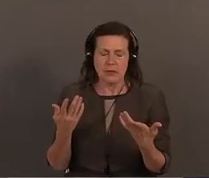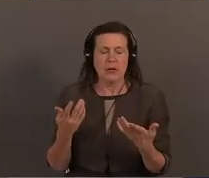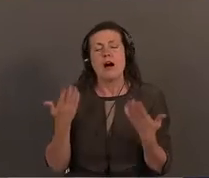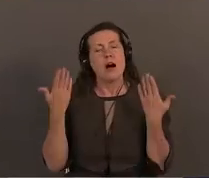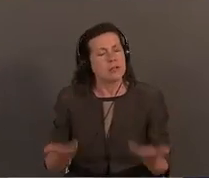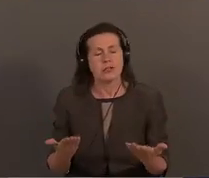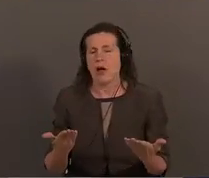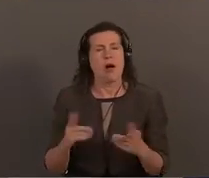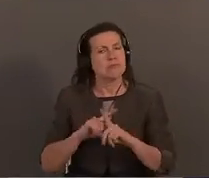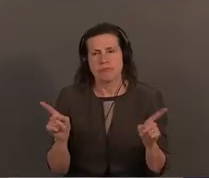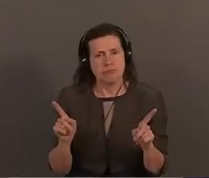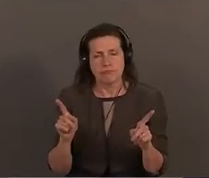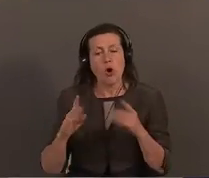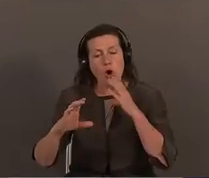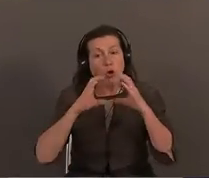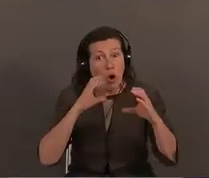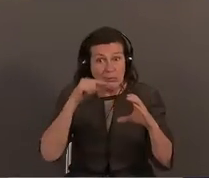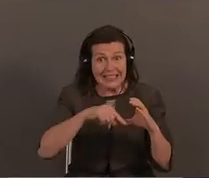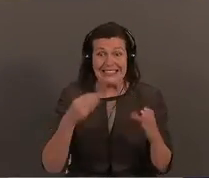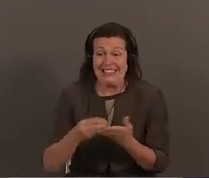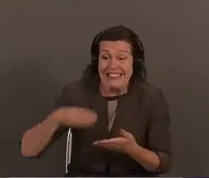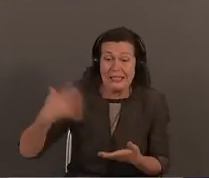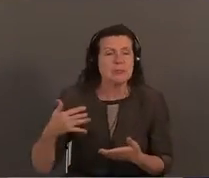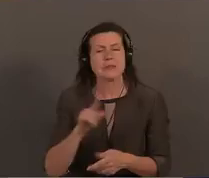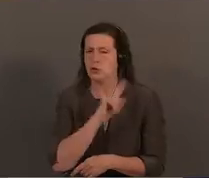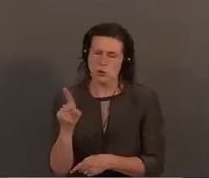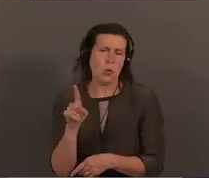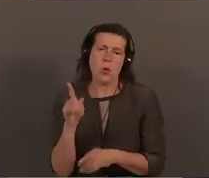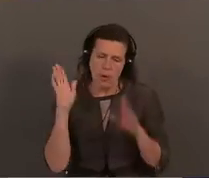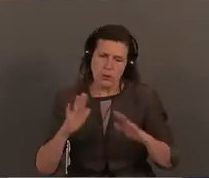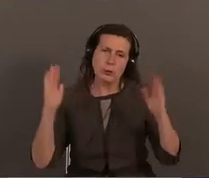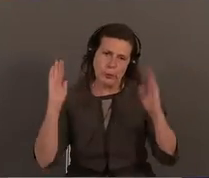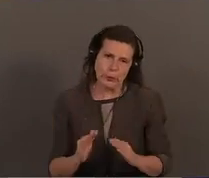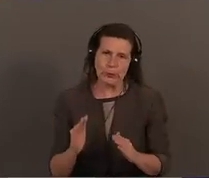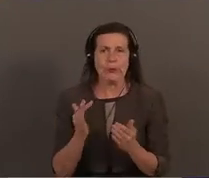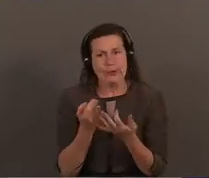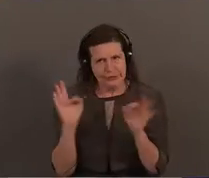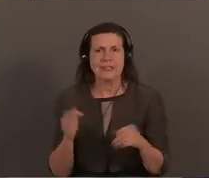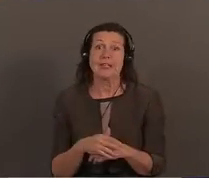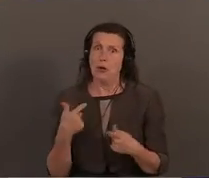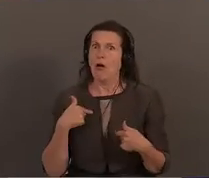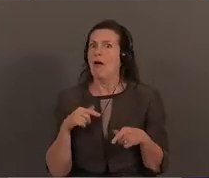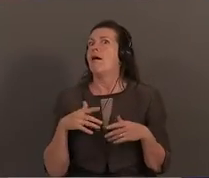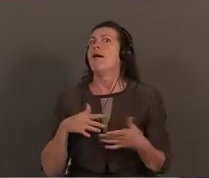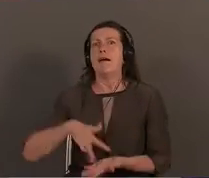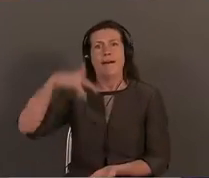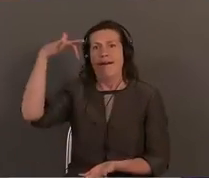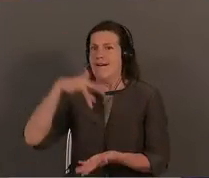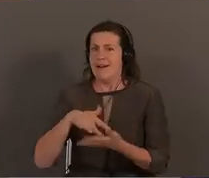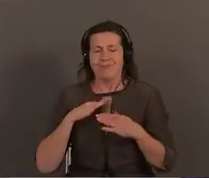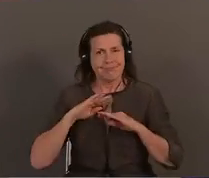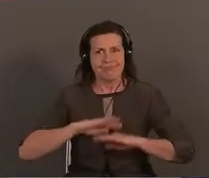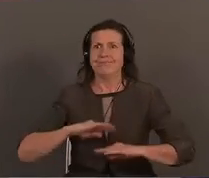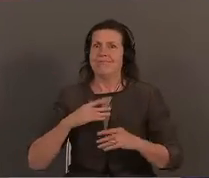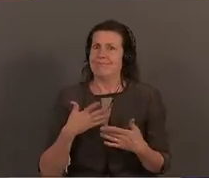we can no longer make communication expensive for our citizens. So yes, this is a very satisfying day for us,